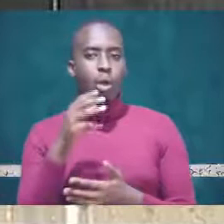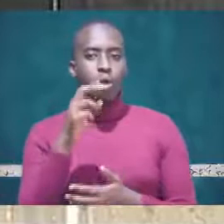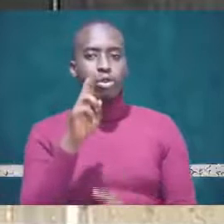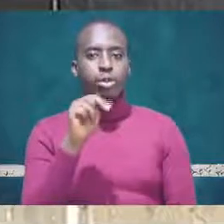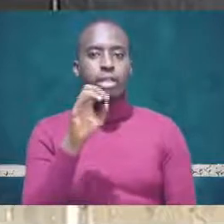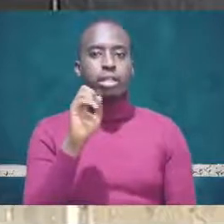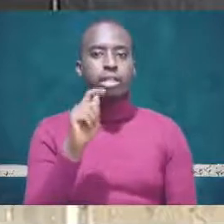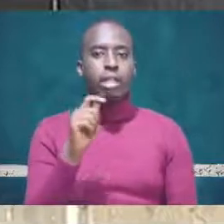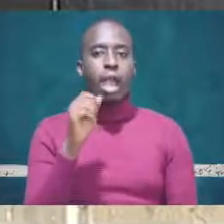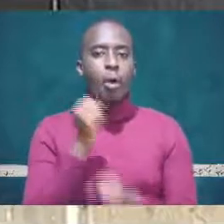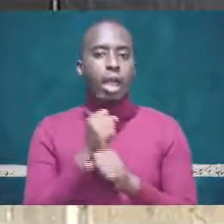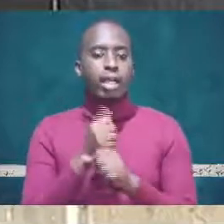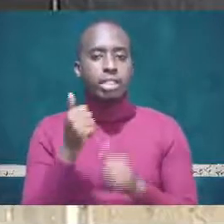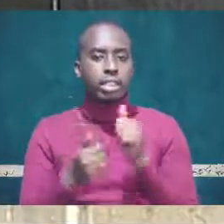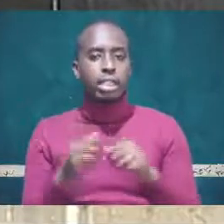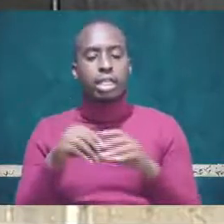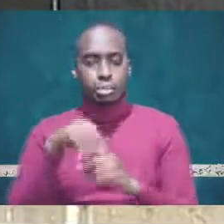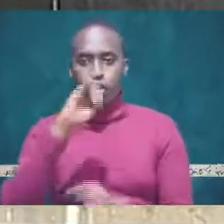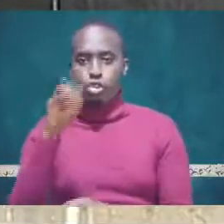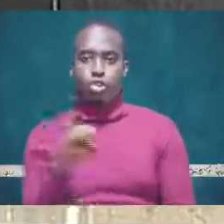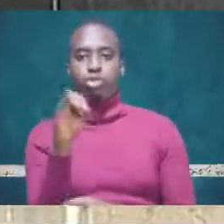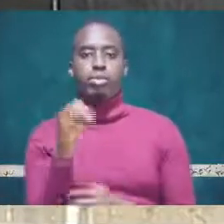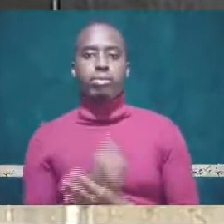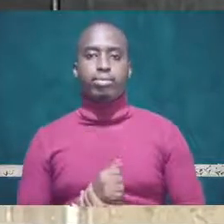work? Work is measured in what?